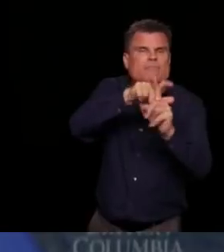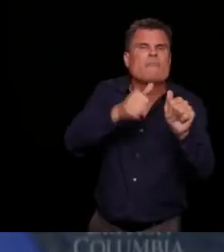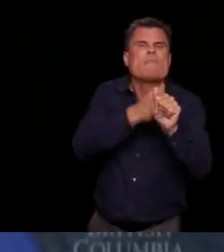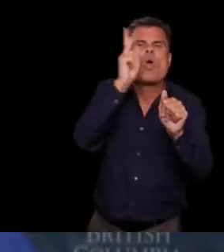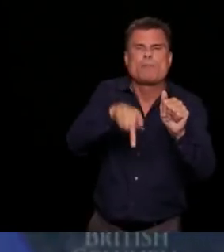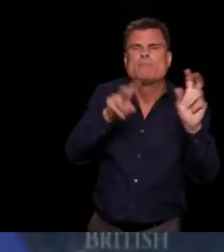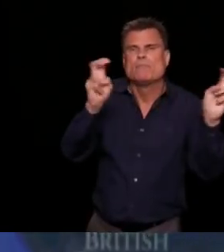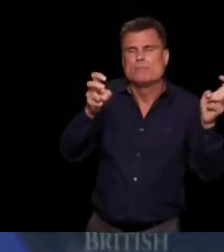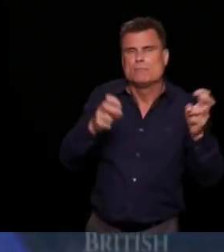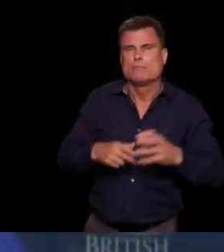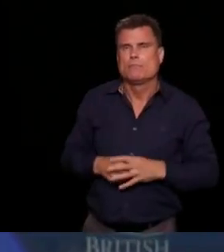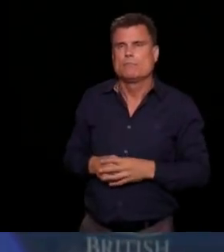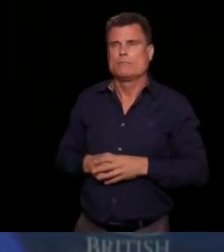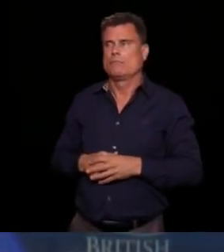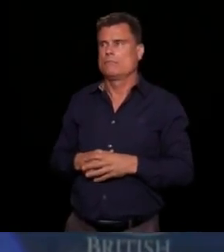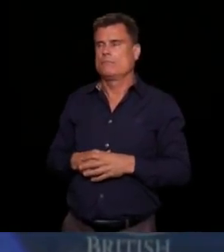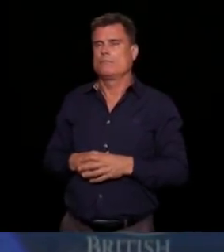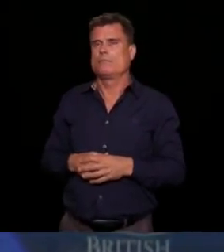Yes, we've received,